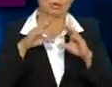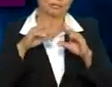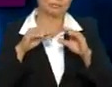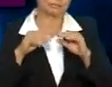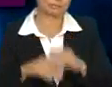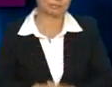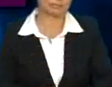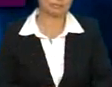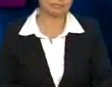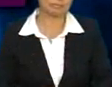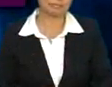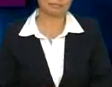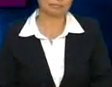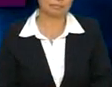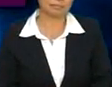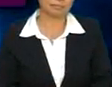Cotton.